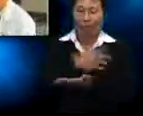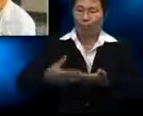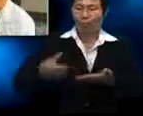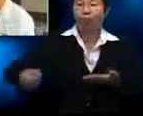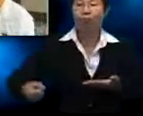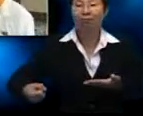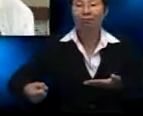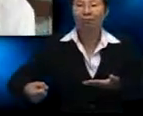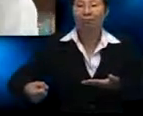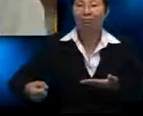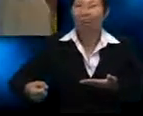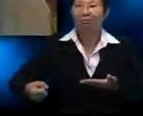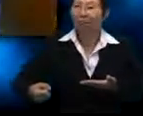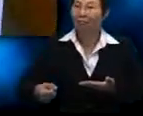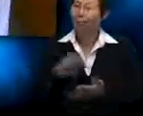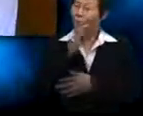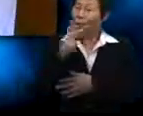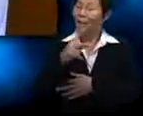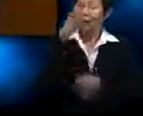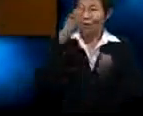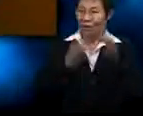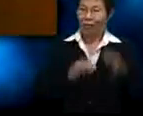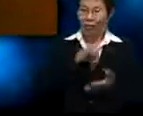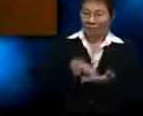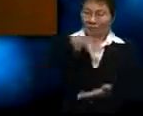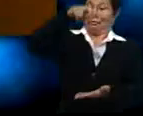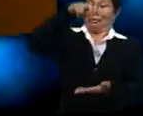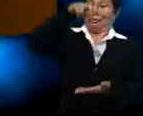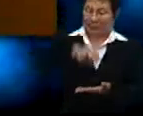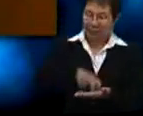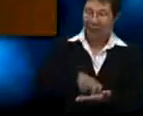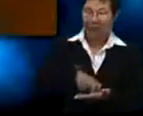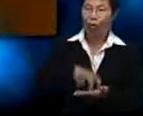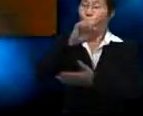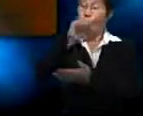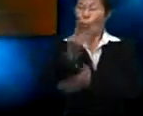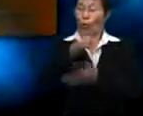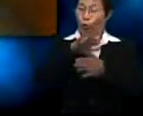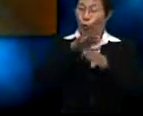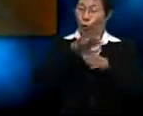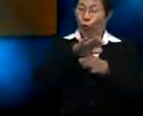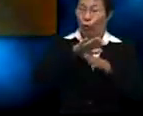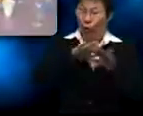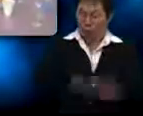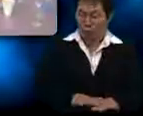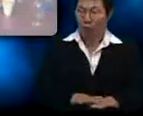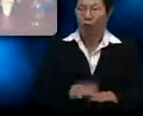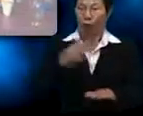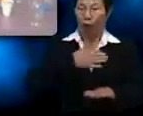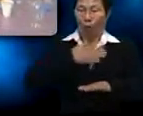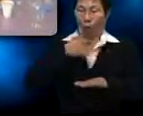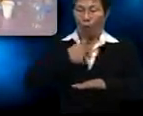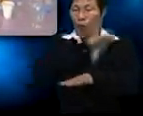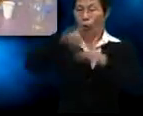come out. Okay? So if I jump up, the only force that is acting on me and all